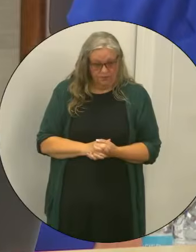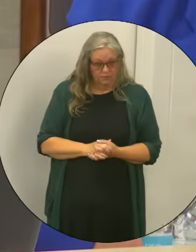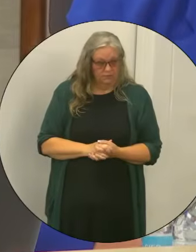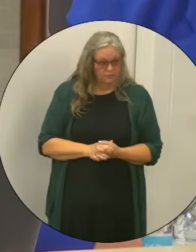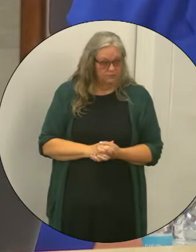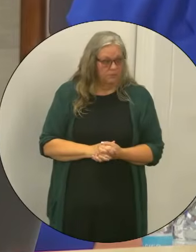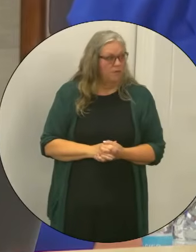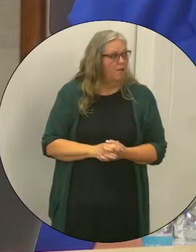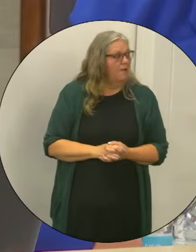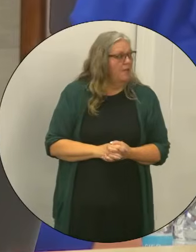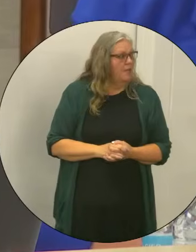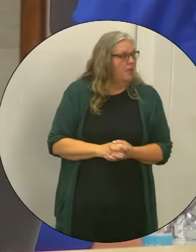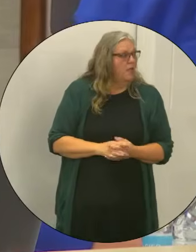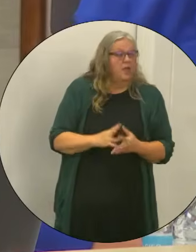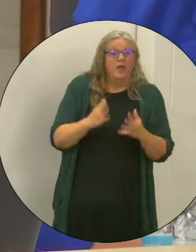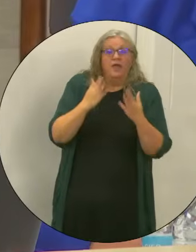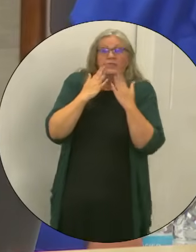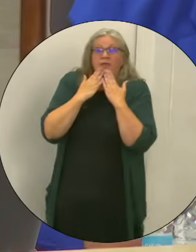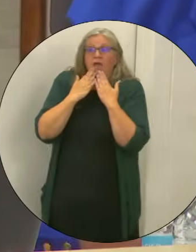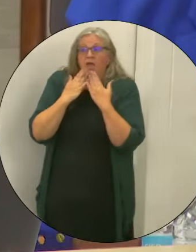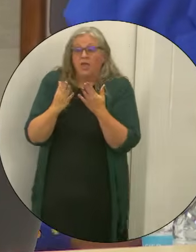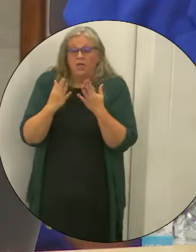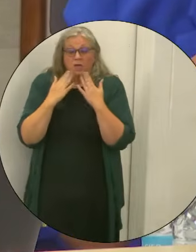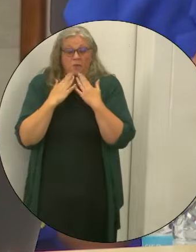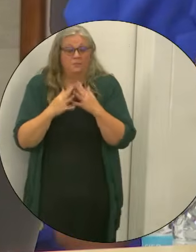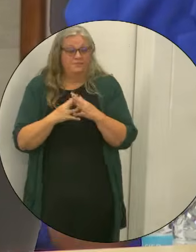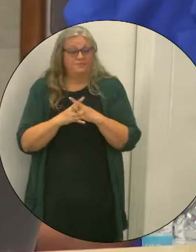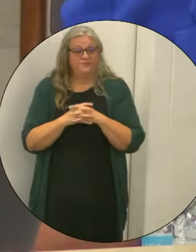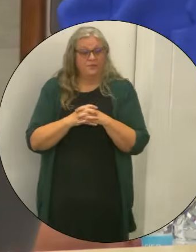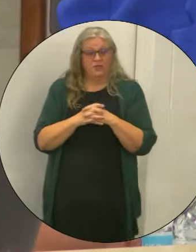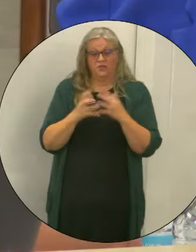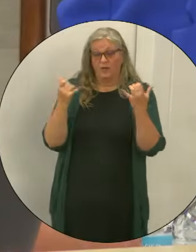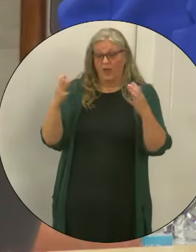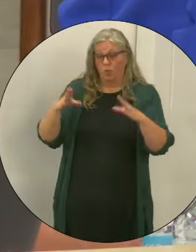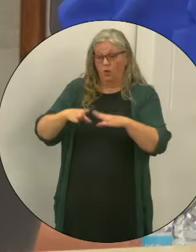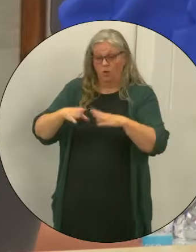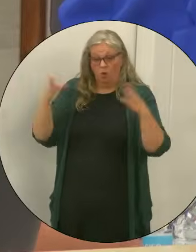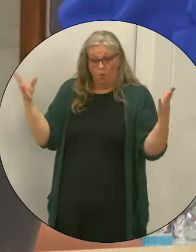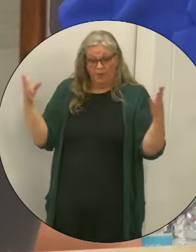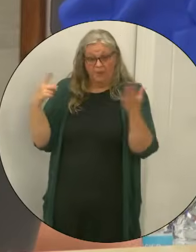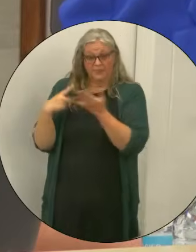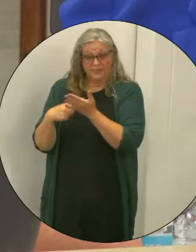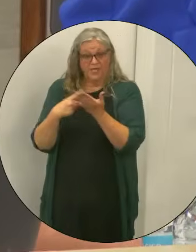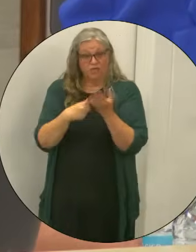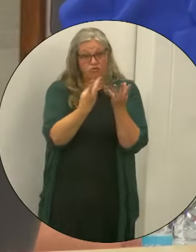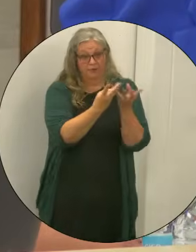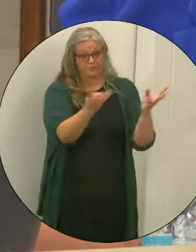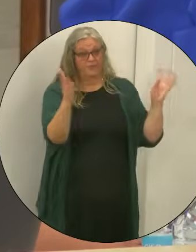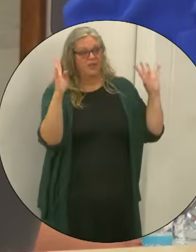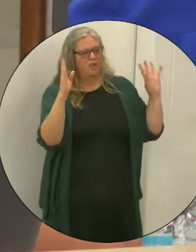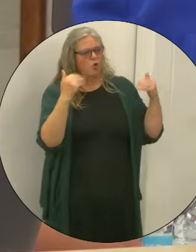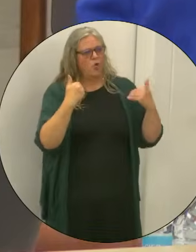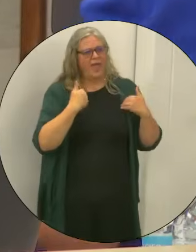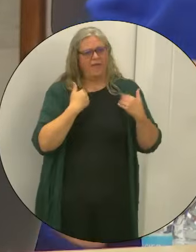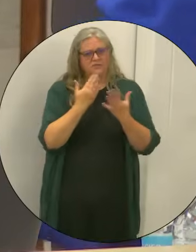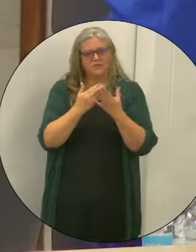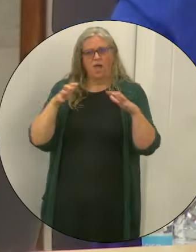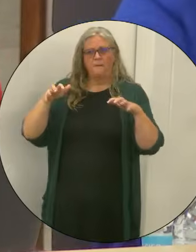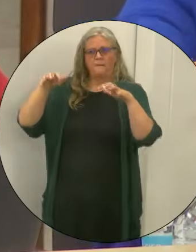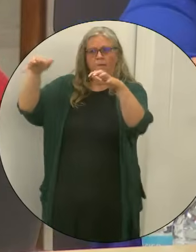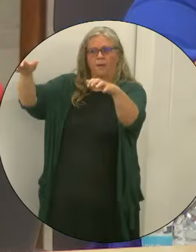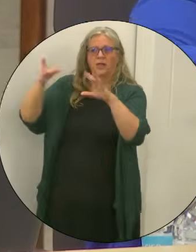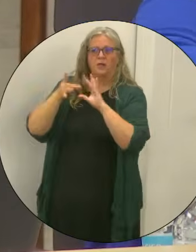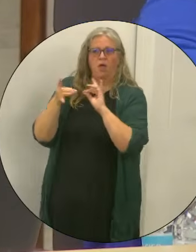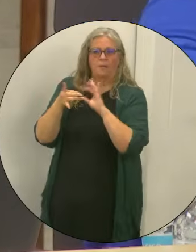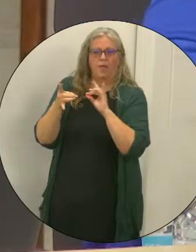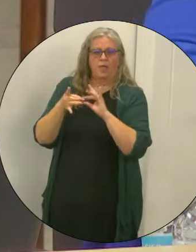Thank you. So with that, team, we're going to open this up to discussion. We do have some public comment on this item,